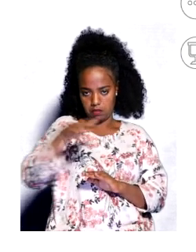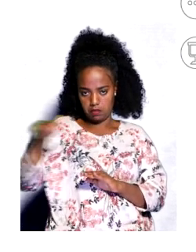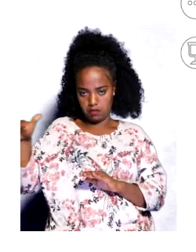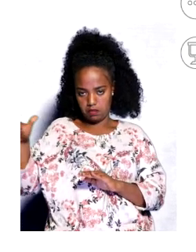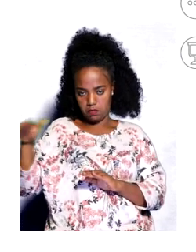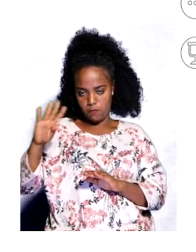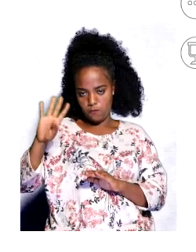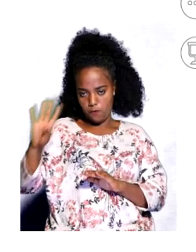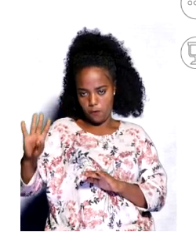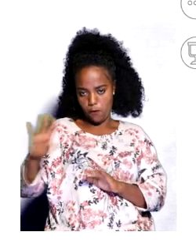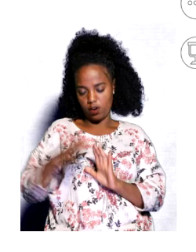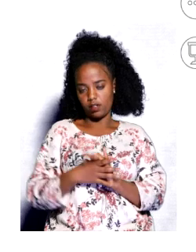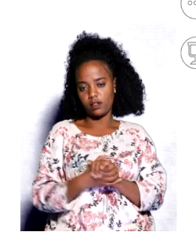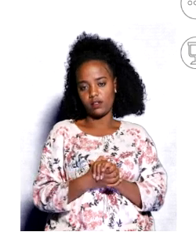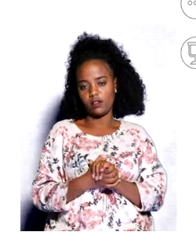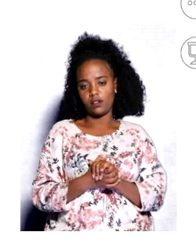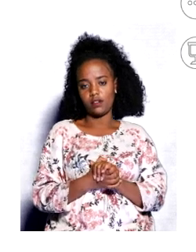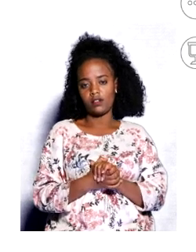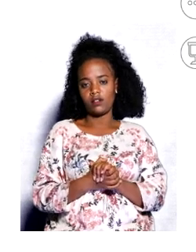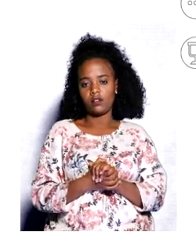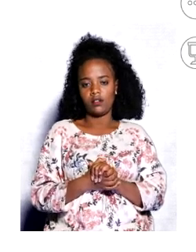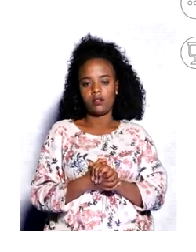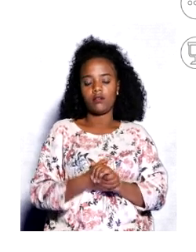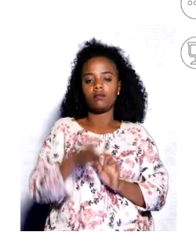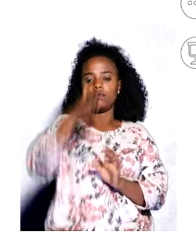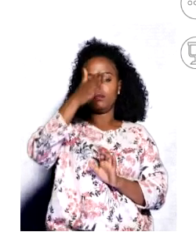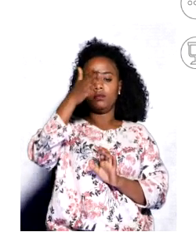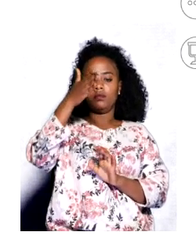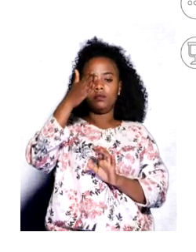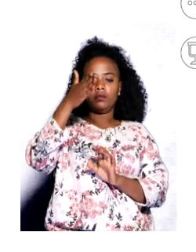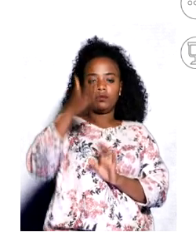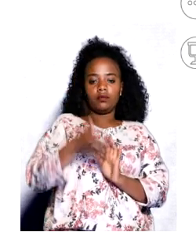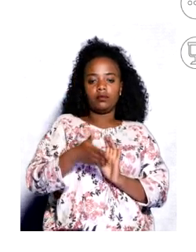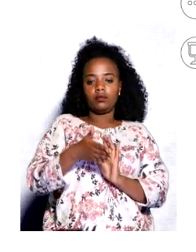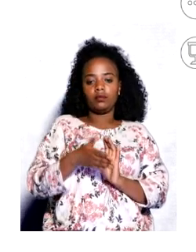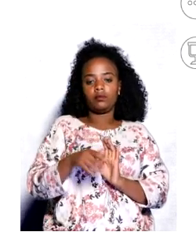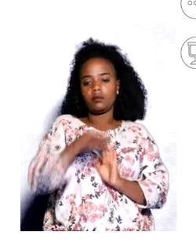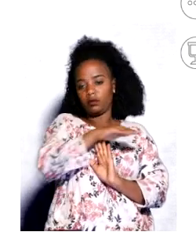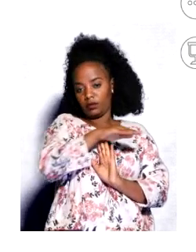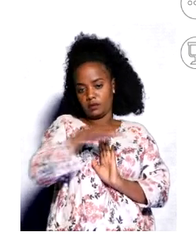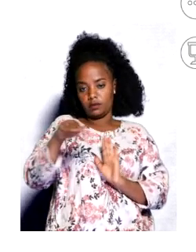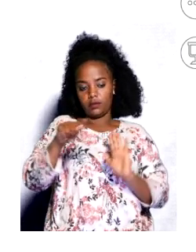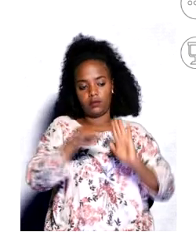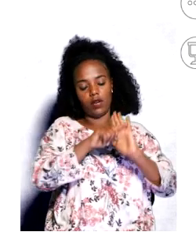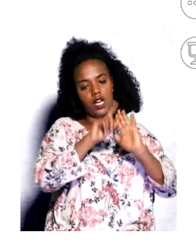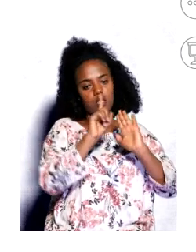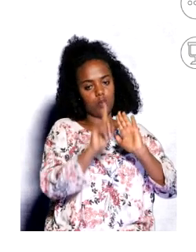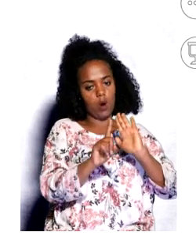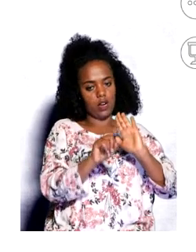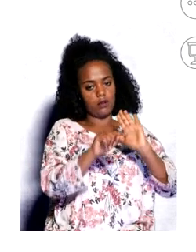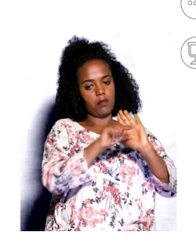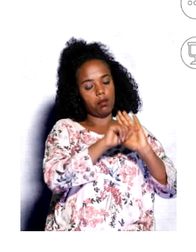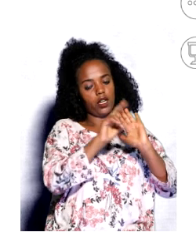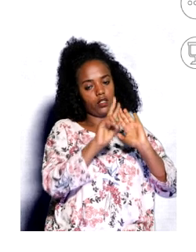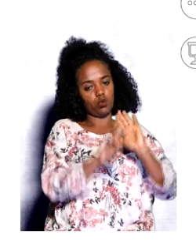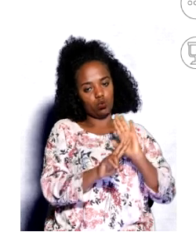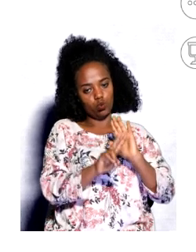4. Here, minus 1, minus 2,